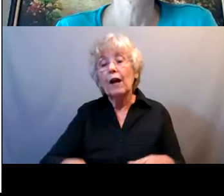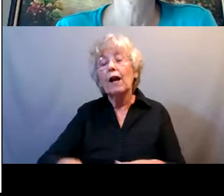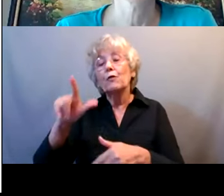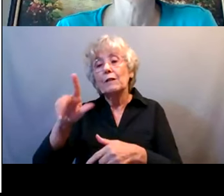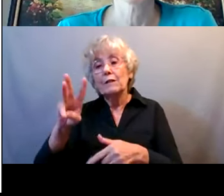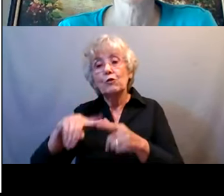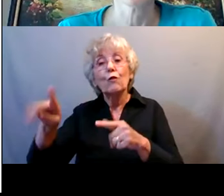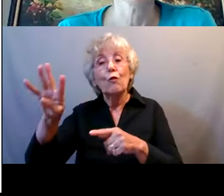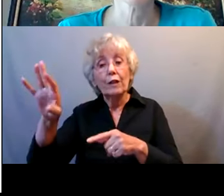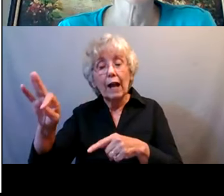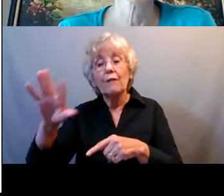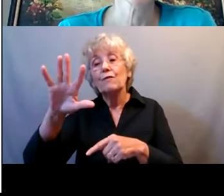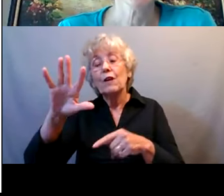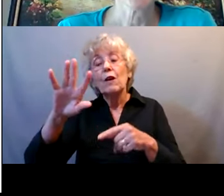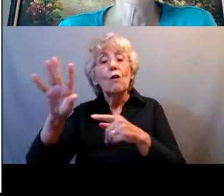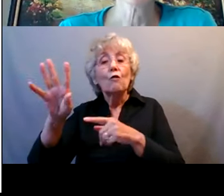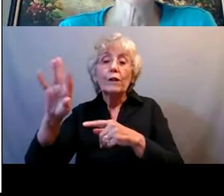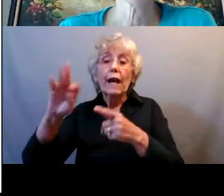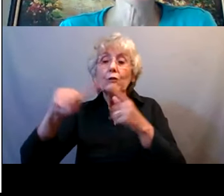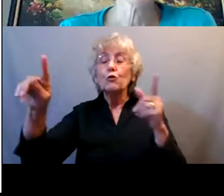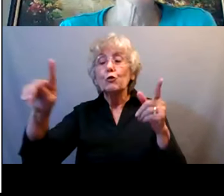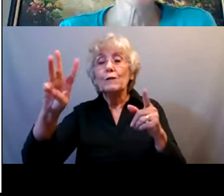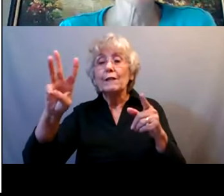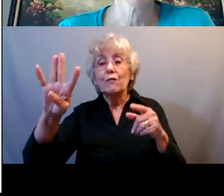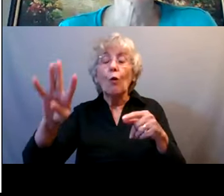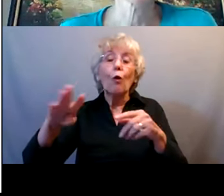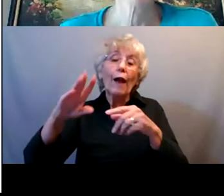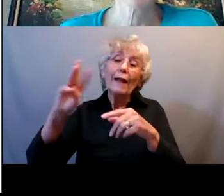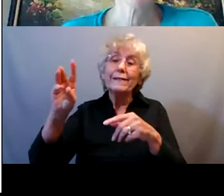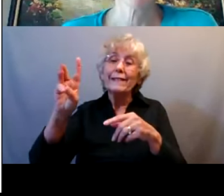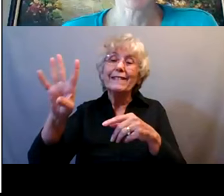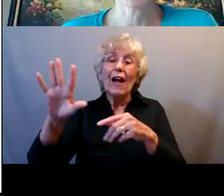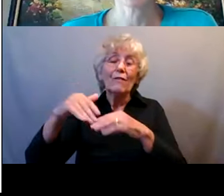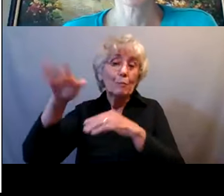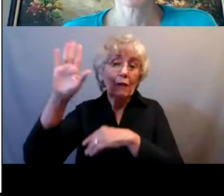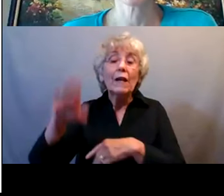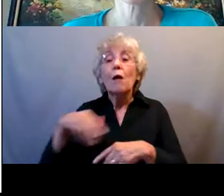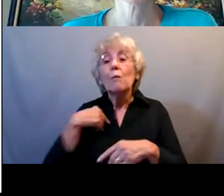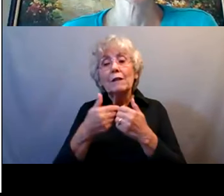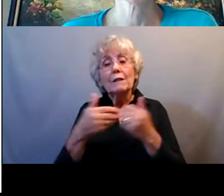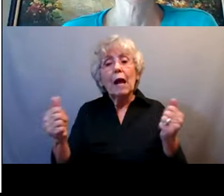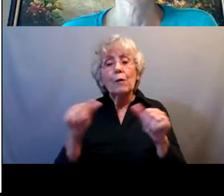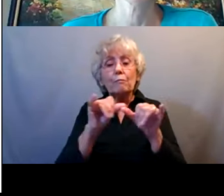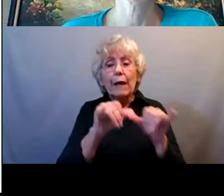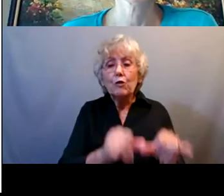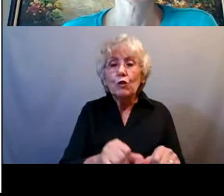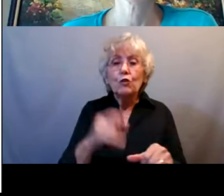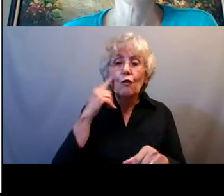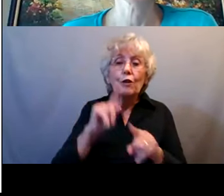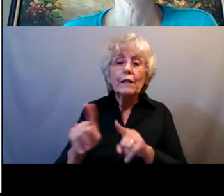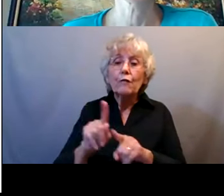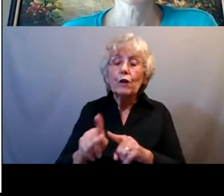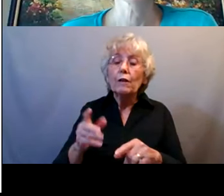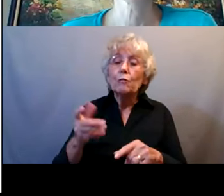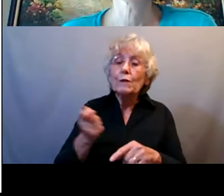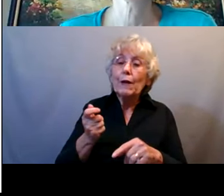to 64, and 65 plus. And then we also have separate outcome measures related to the percent of beneficiaries 12